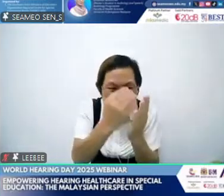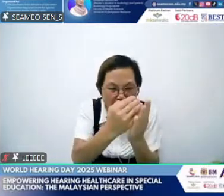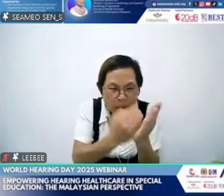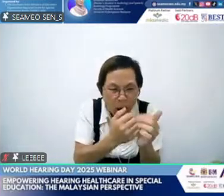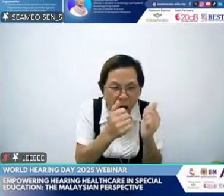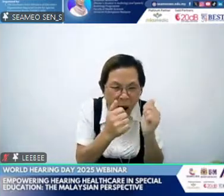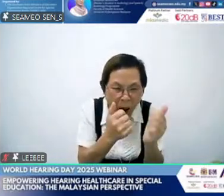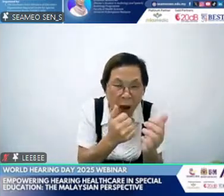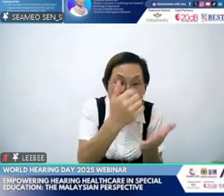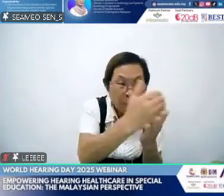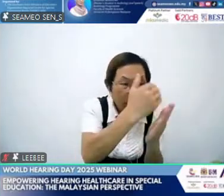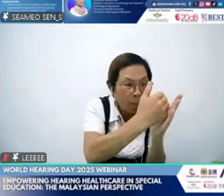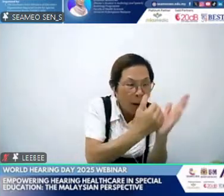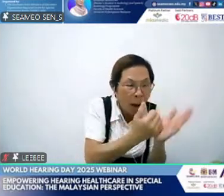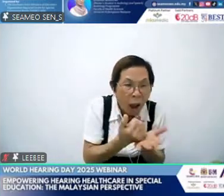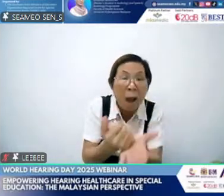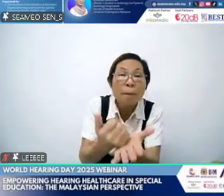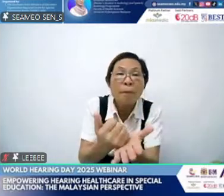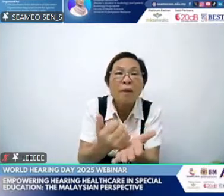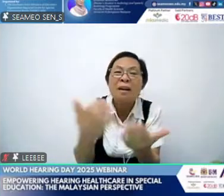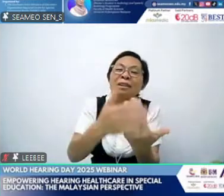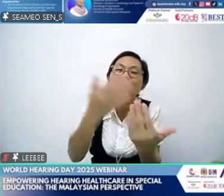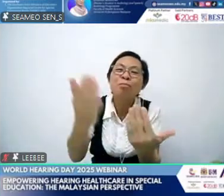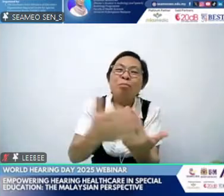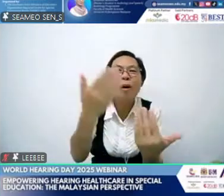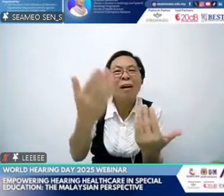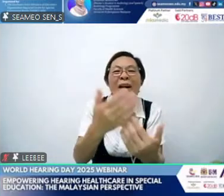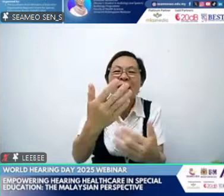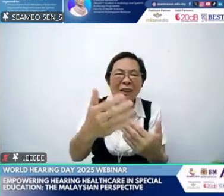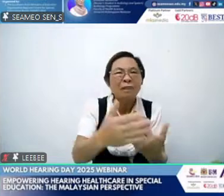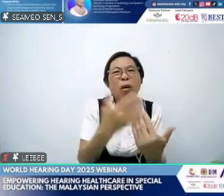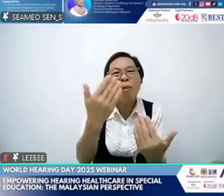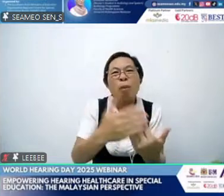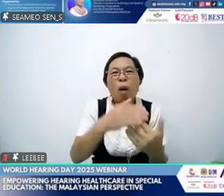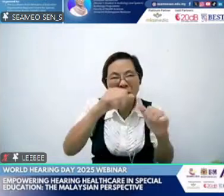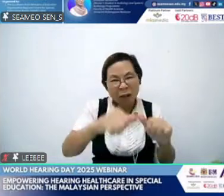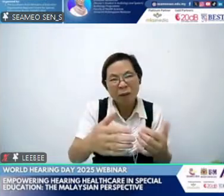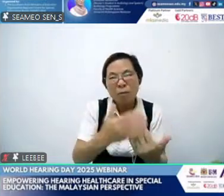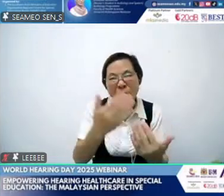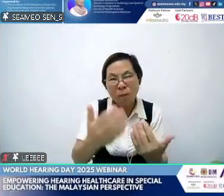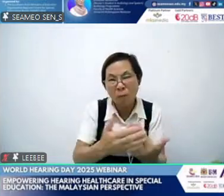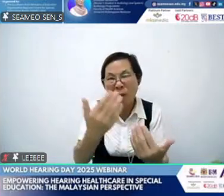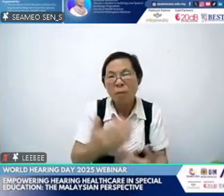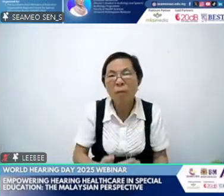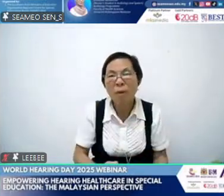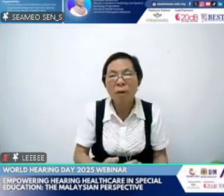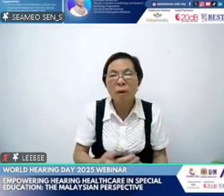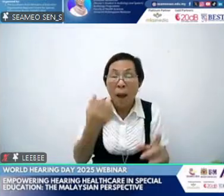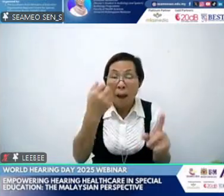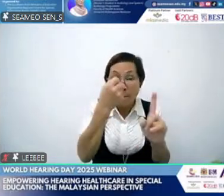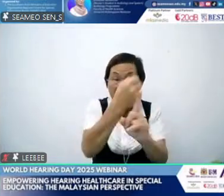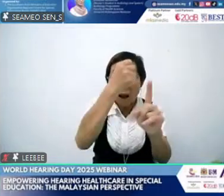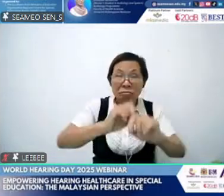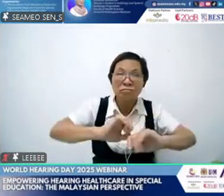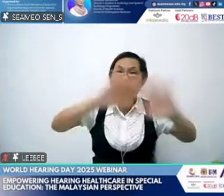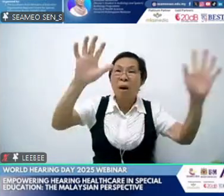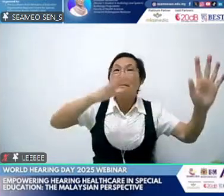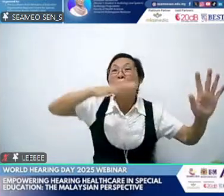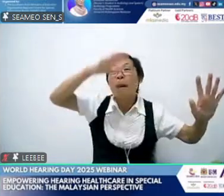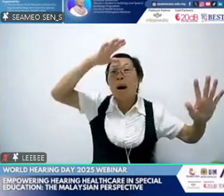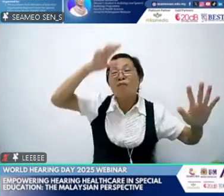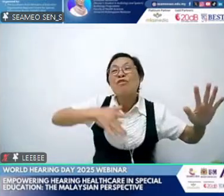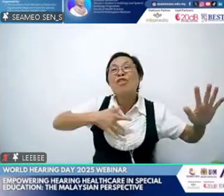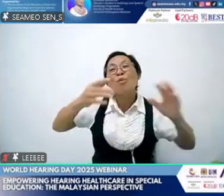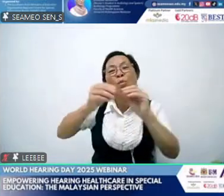hearing aid care simpler, more accessible, and less overwhelming. And the impact is clear. Parents feel more confident